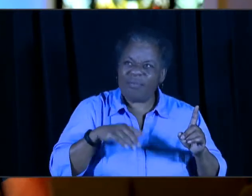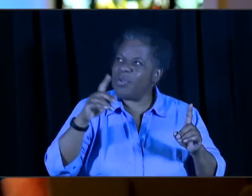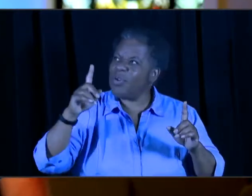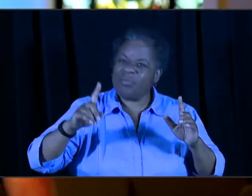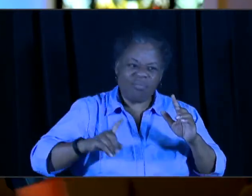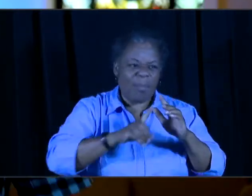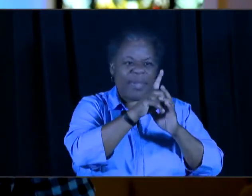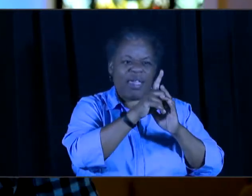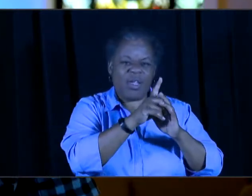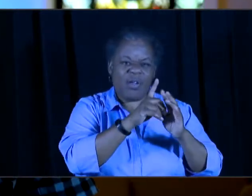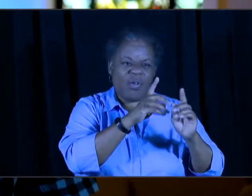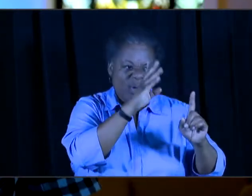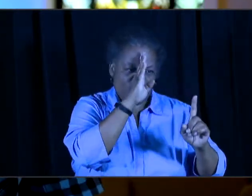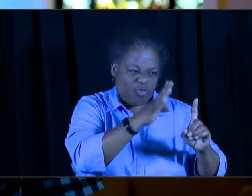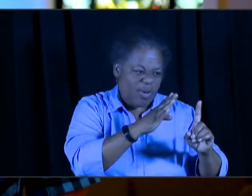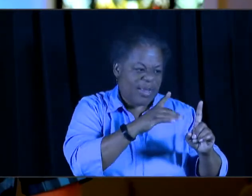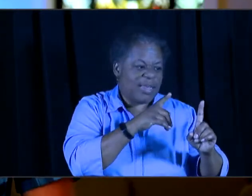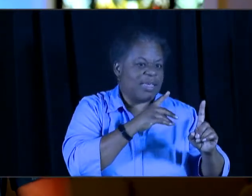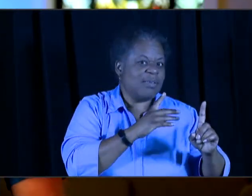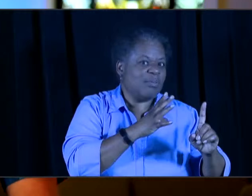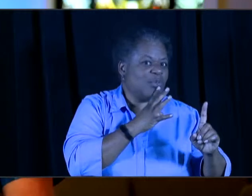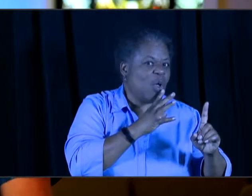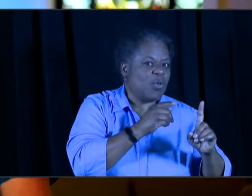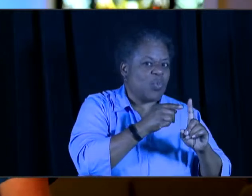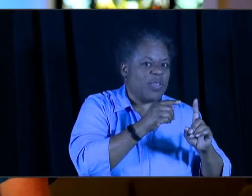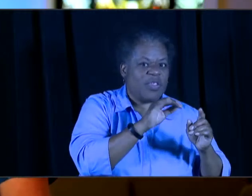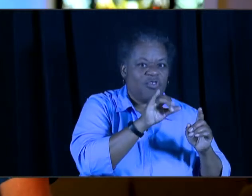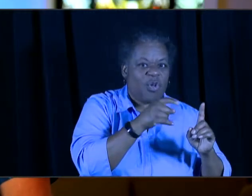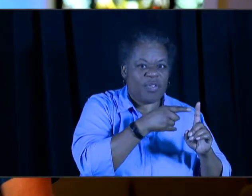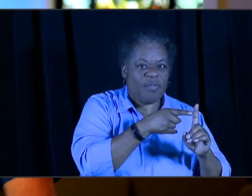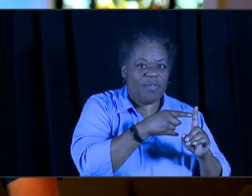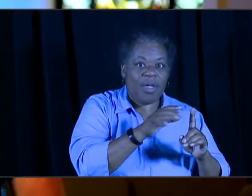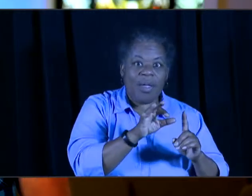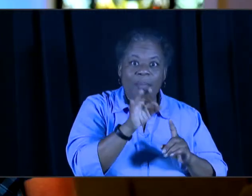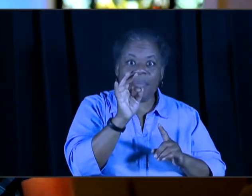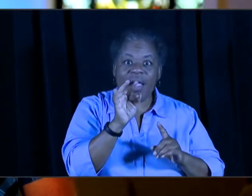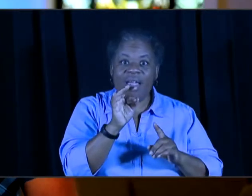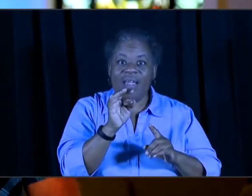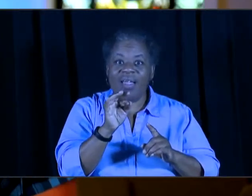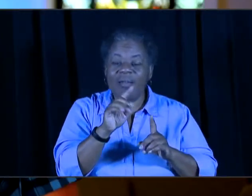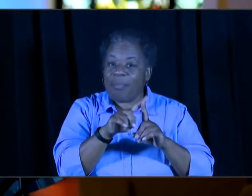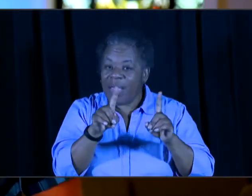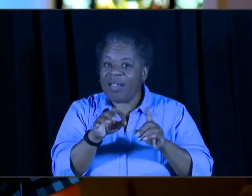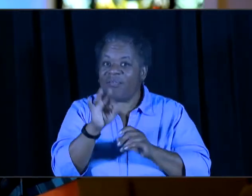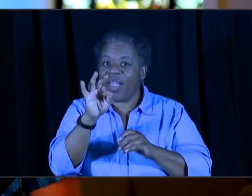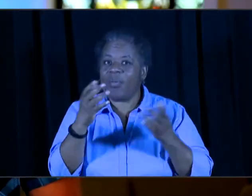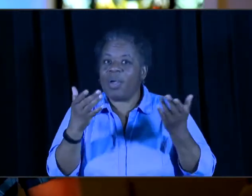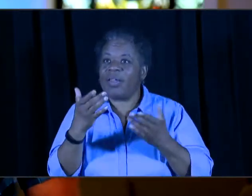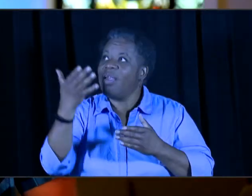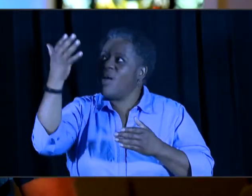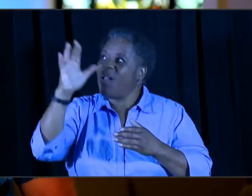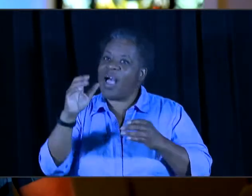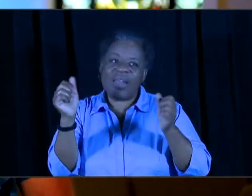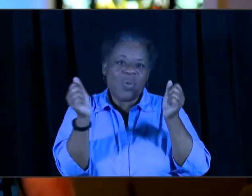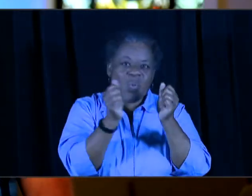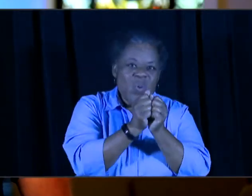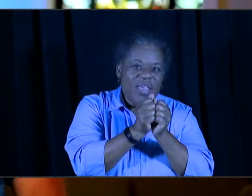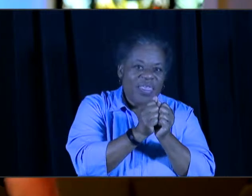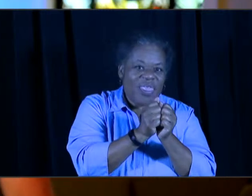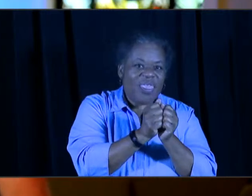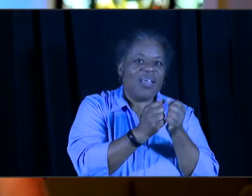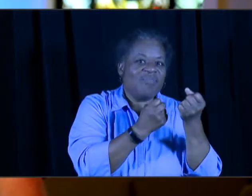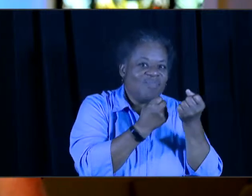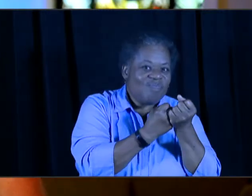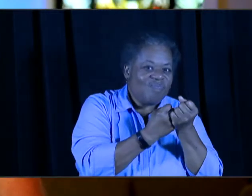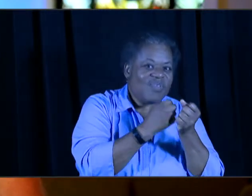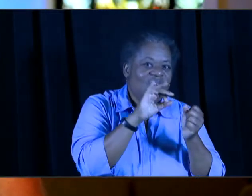Joseph. And yet, as we've discovered, as we've made our way through, God has been with Joseph through every one of